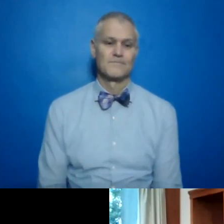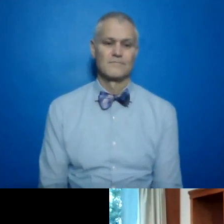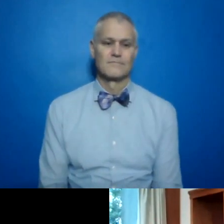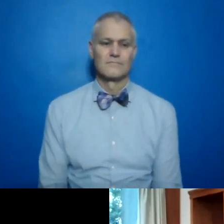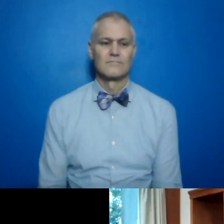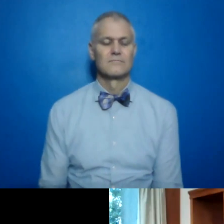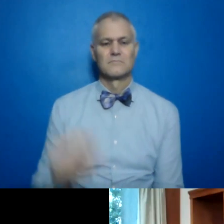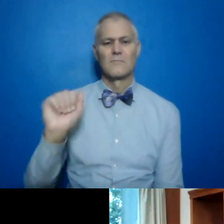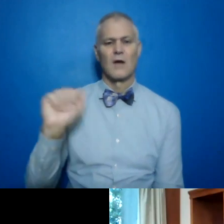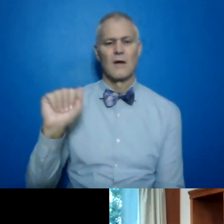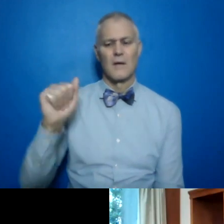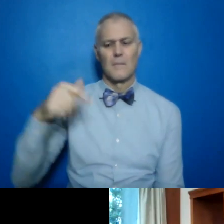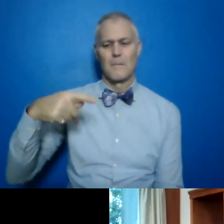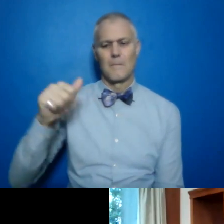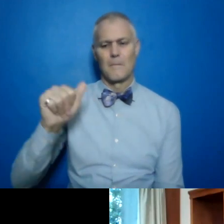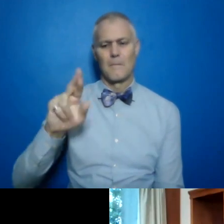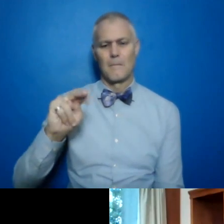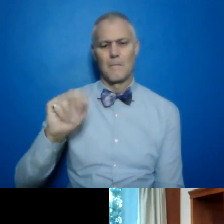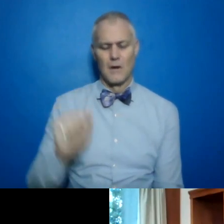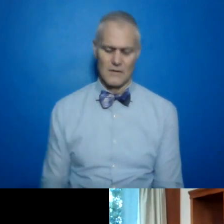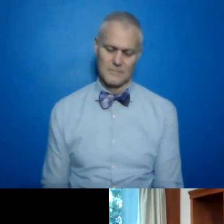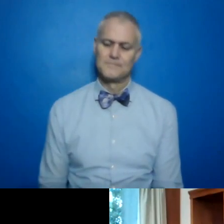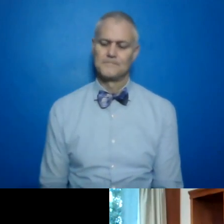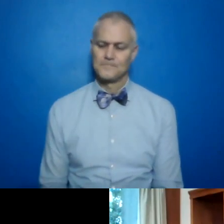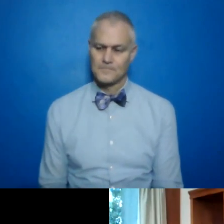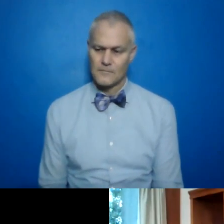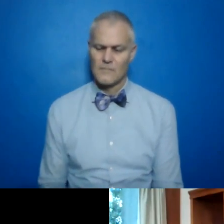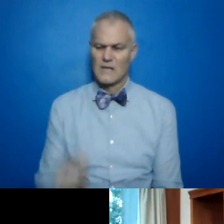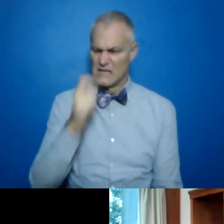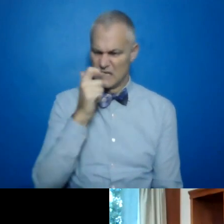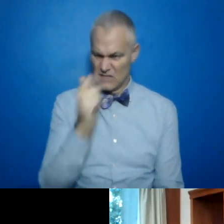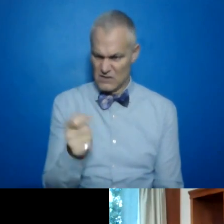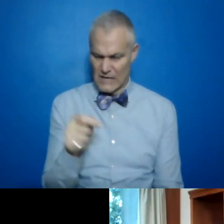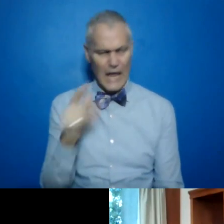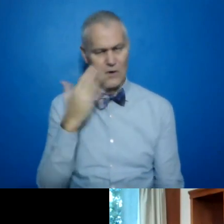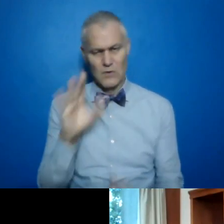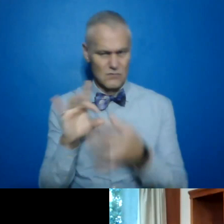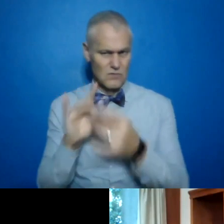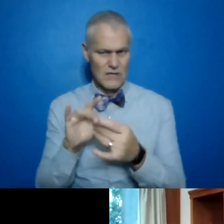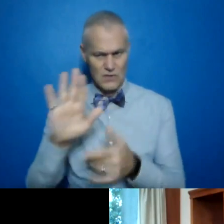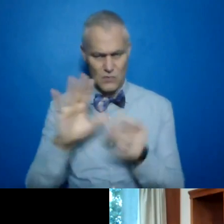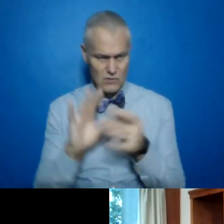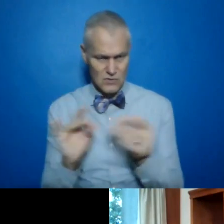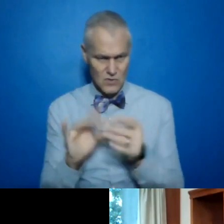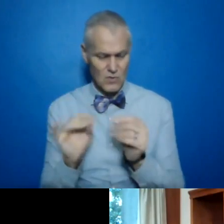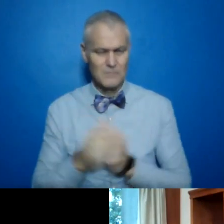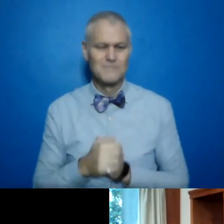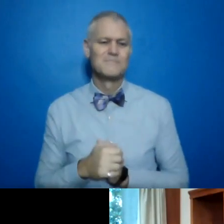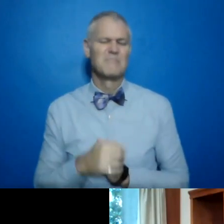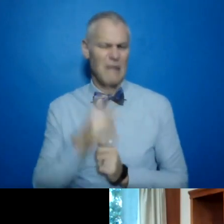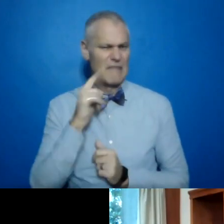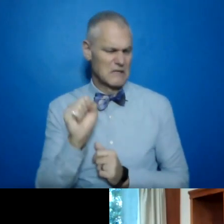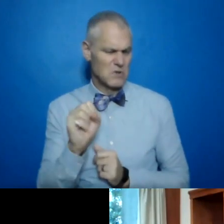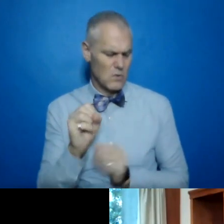I find what's also interesting, and I don't know how this relates to what you said, but I think it does,